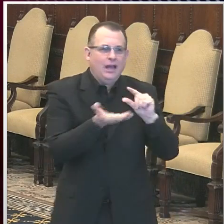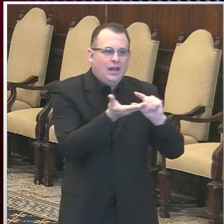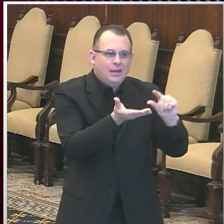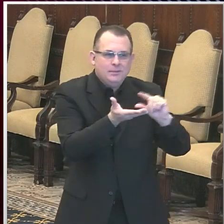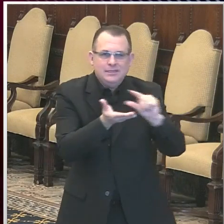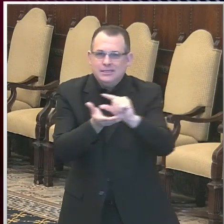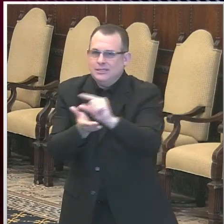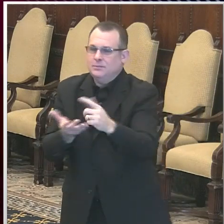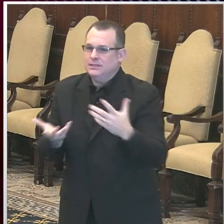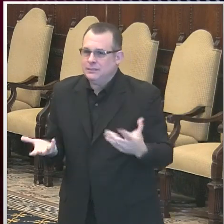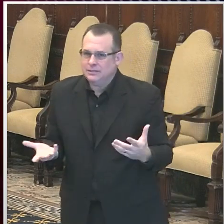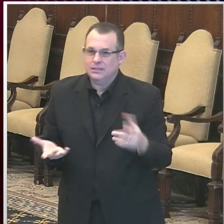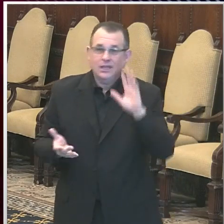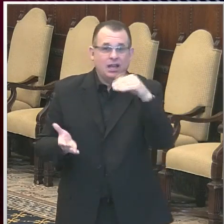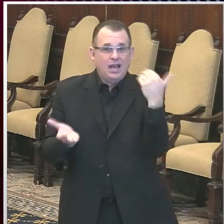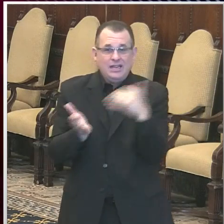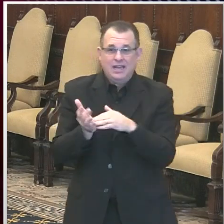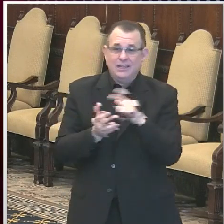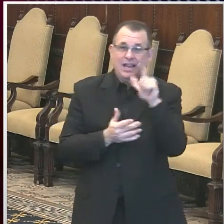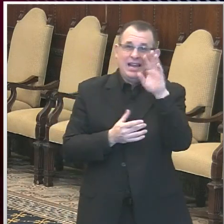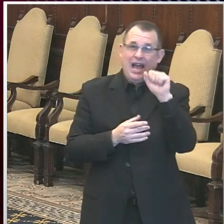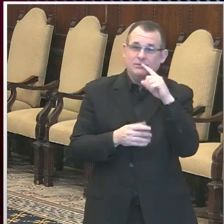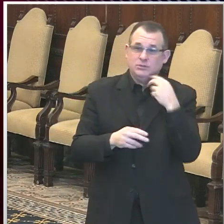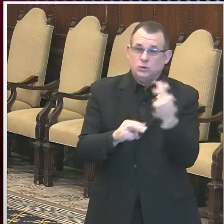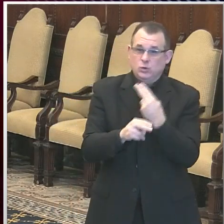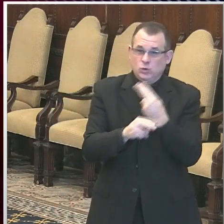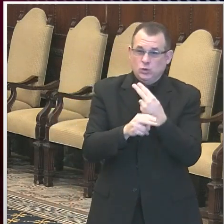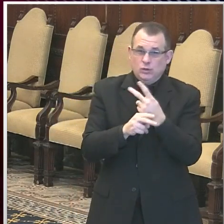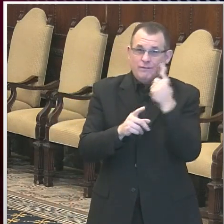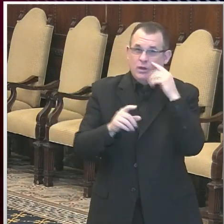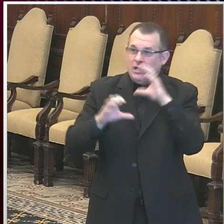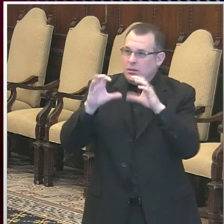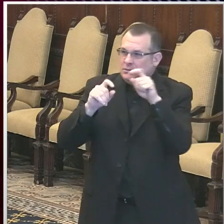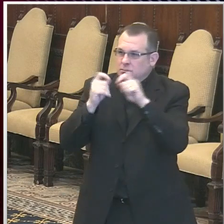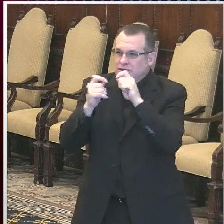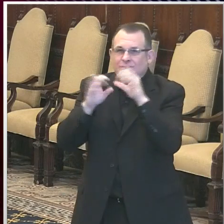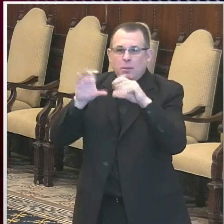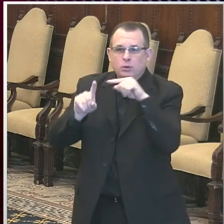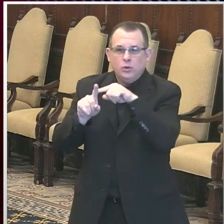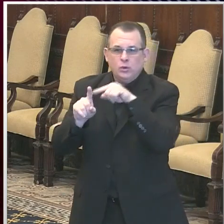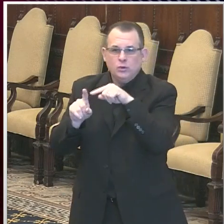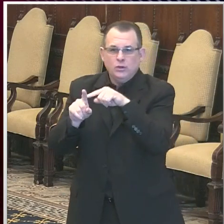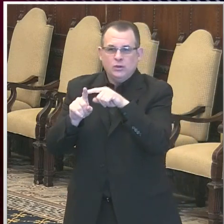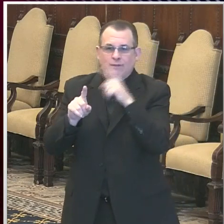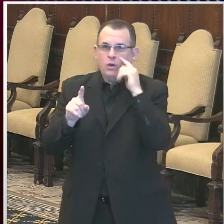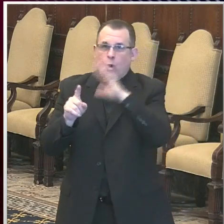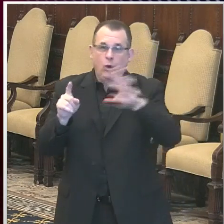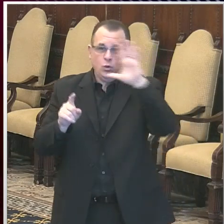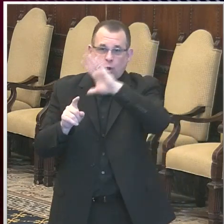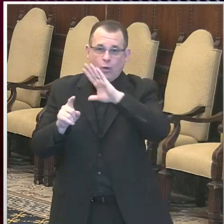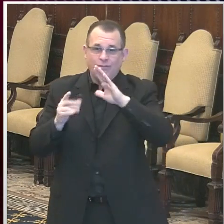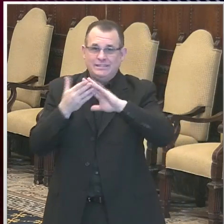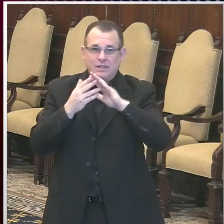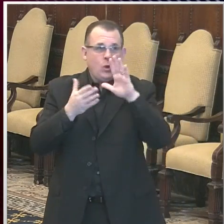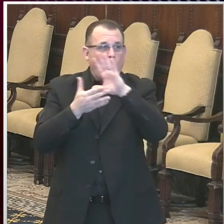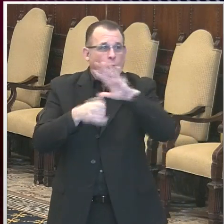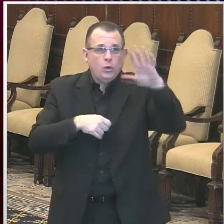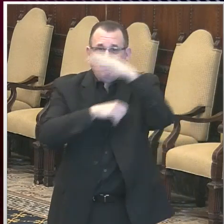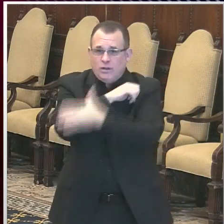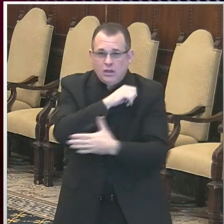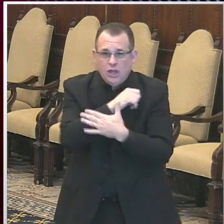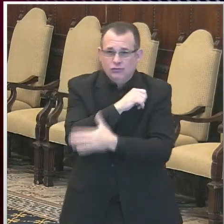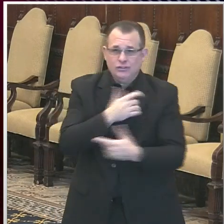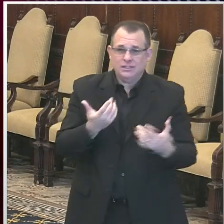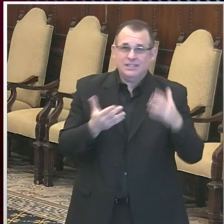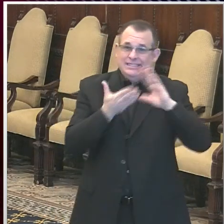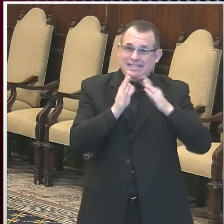that are used by the laboratories themselves. Those laboratories are all across the city and around the country. The city has its own